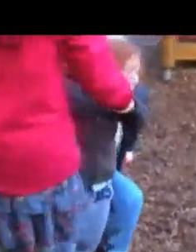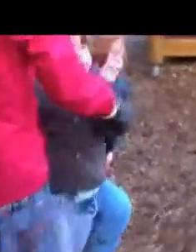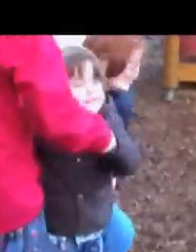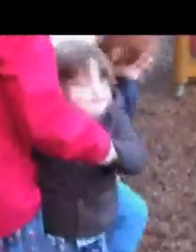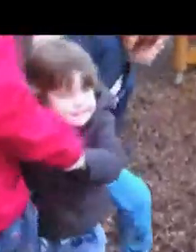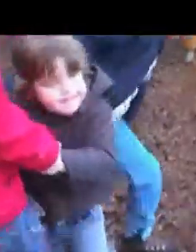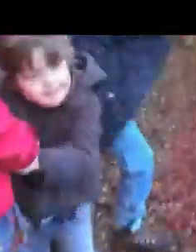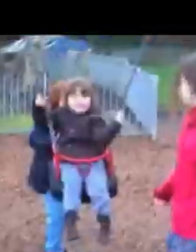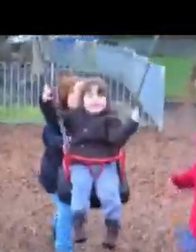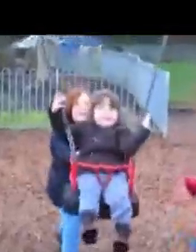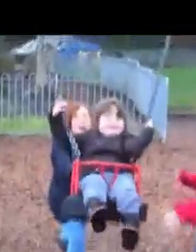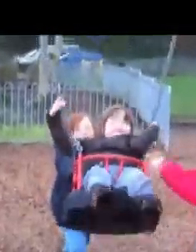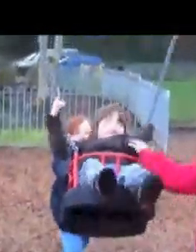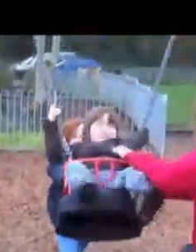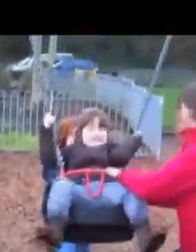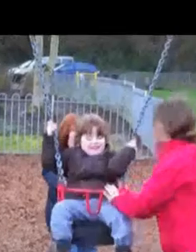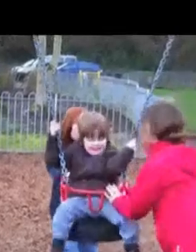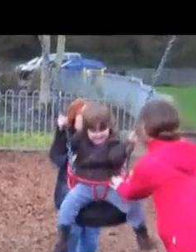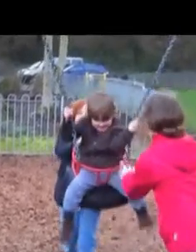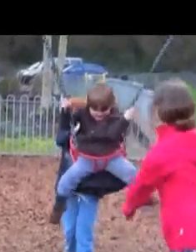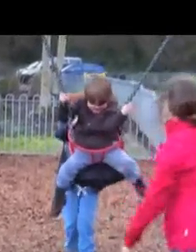big smile on his face.